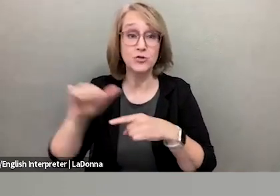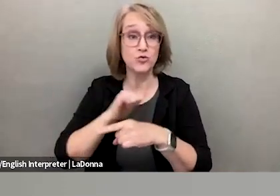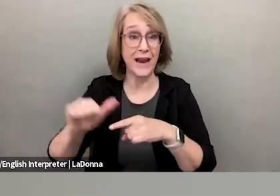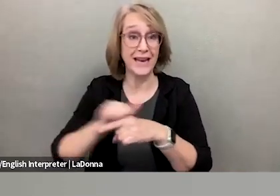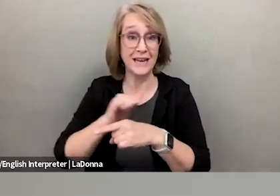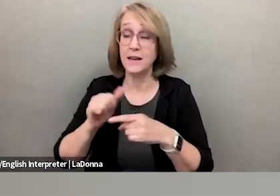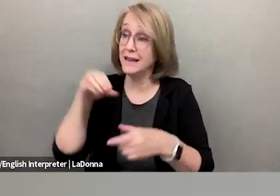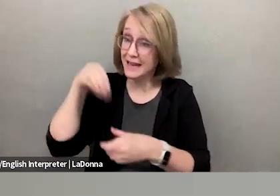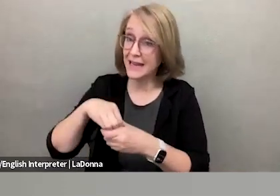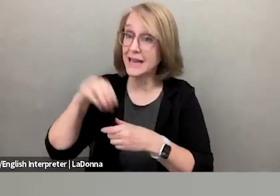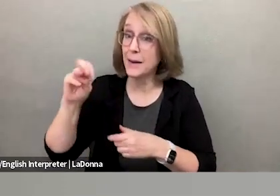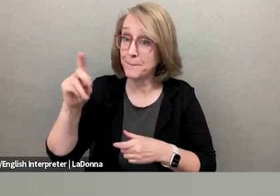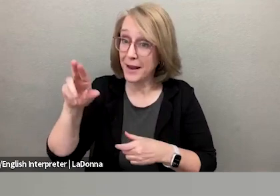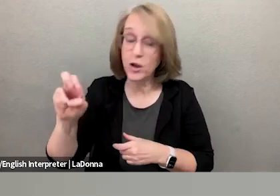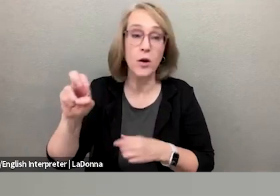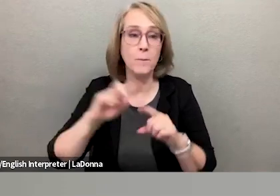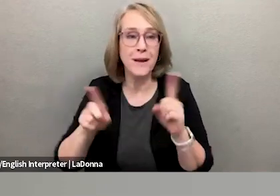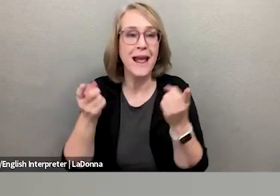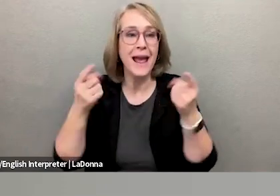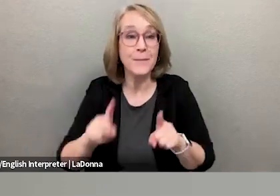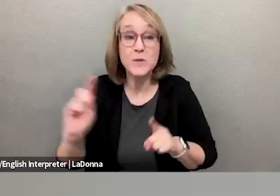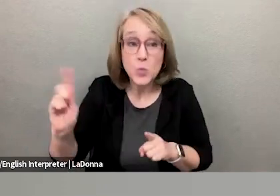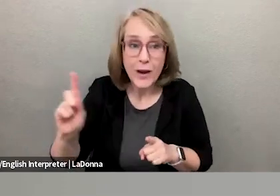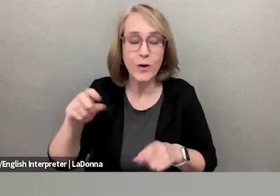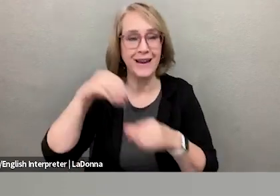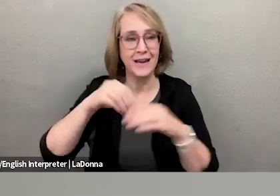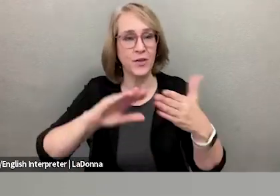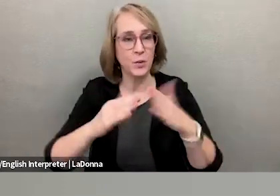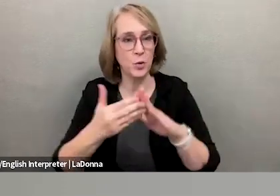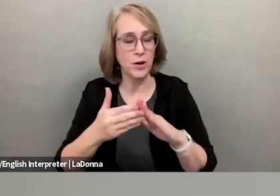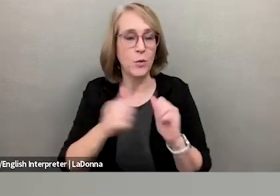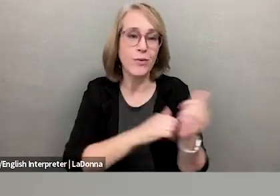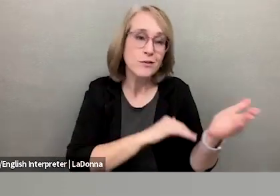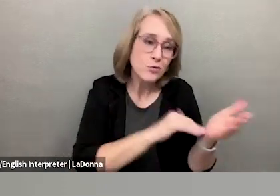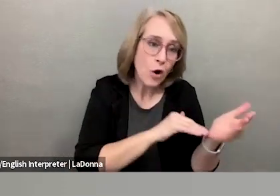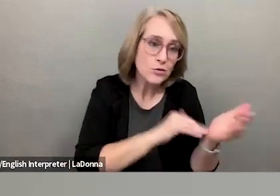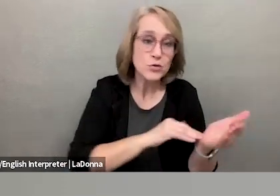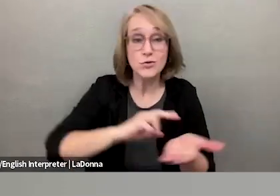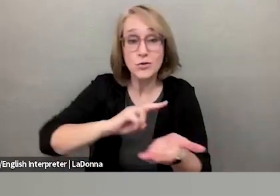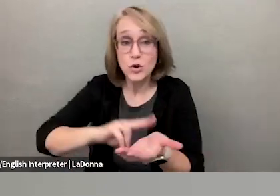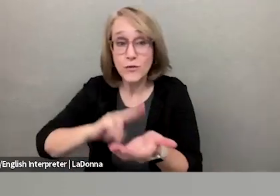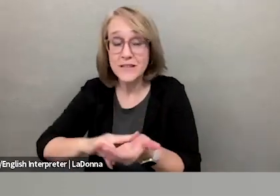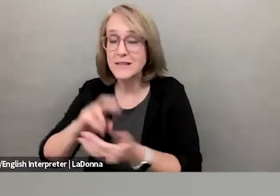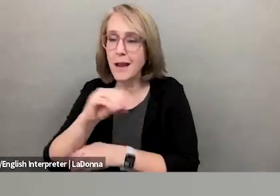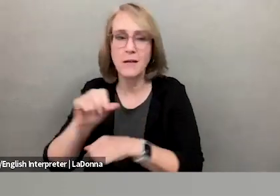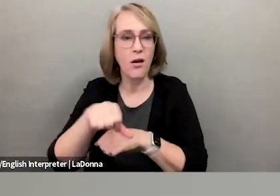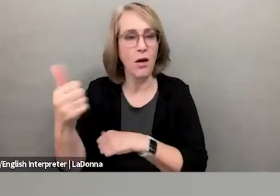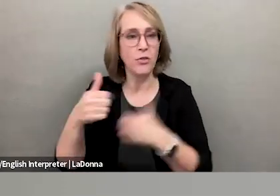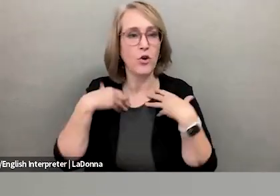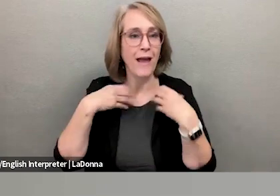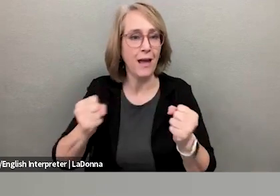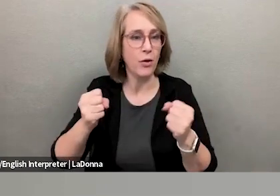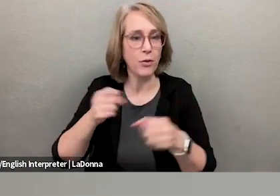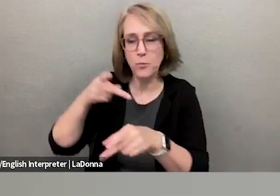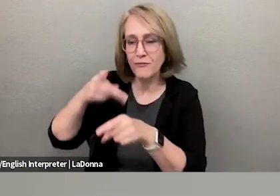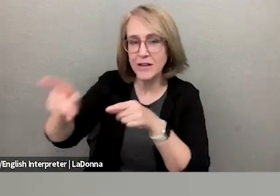ground in communities with doctors and nurses and other healthcare professionals to offer those services to family